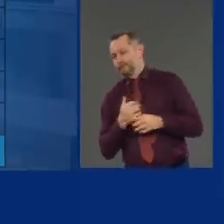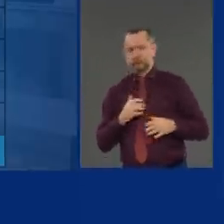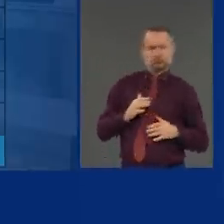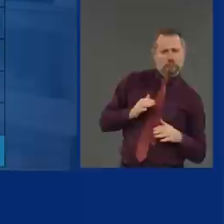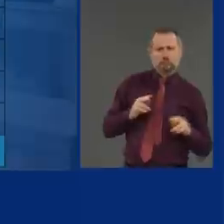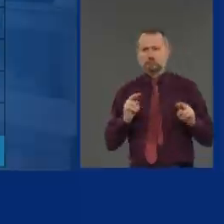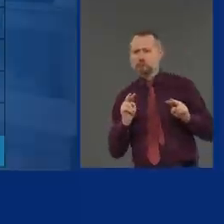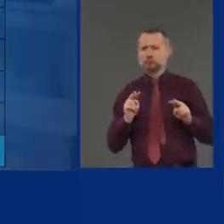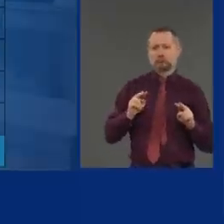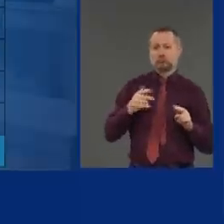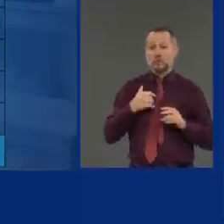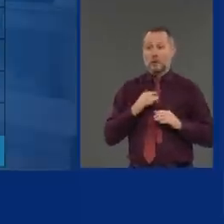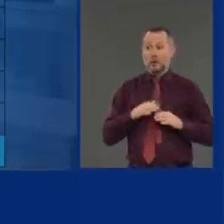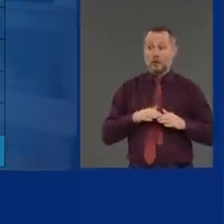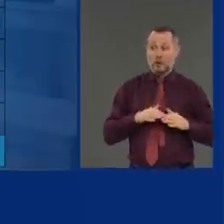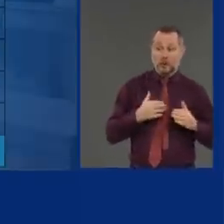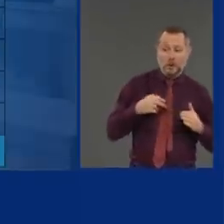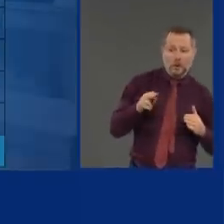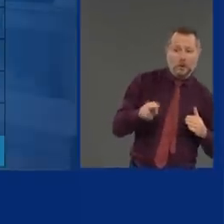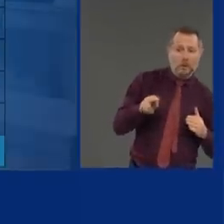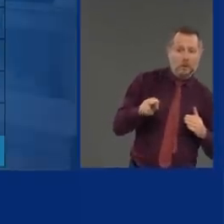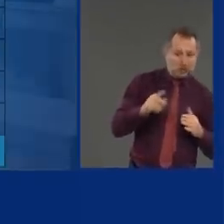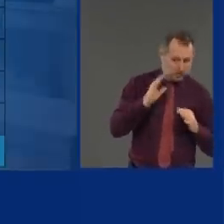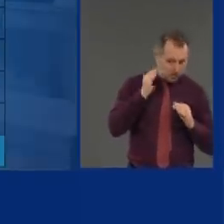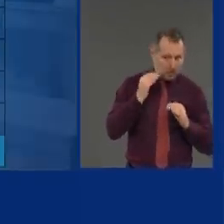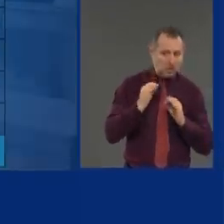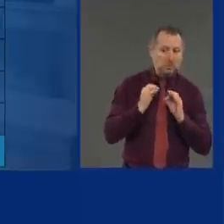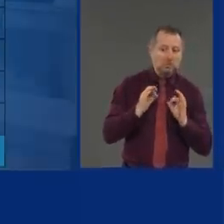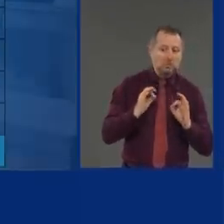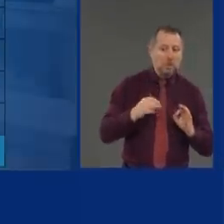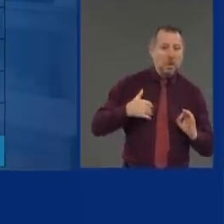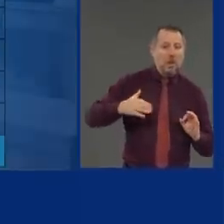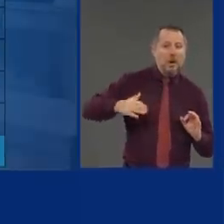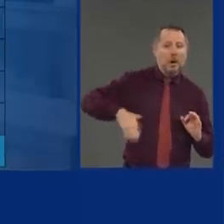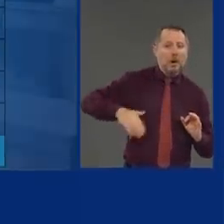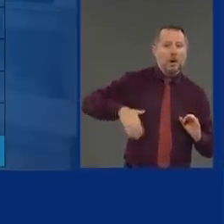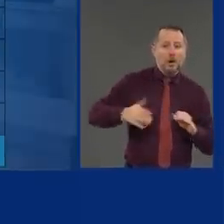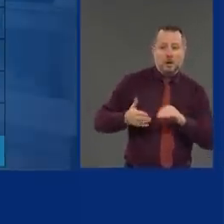is proceeding without increasing the viral spread.